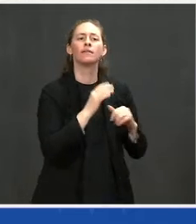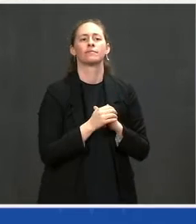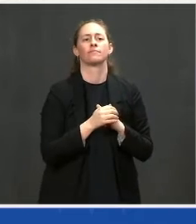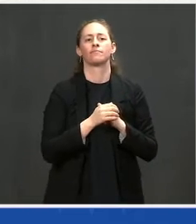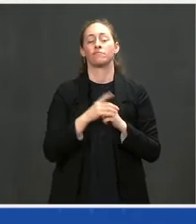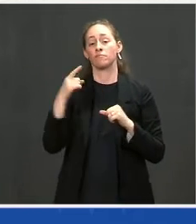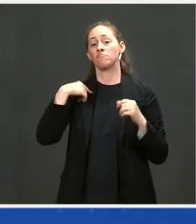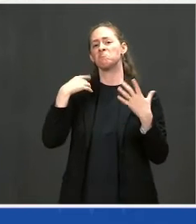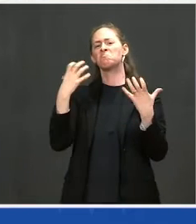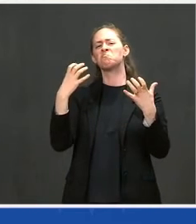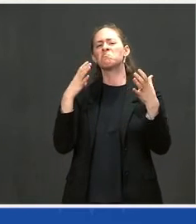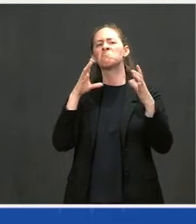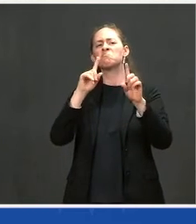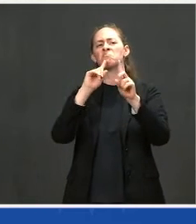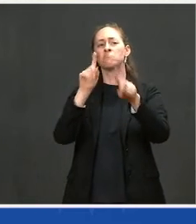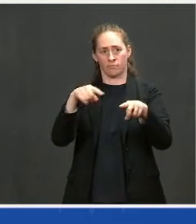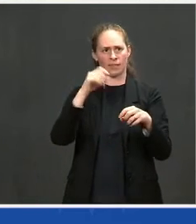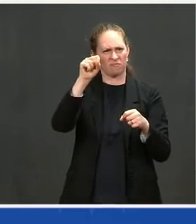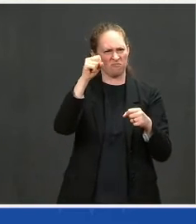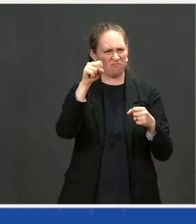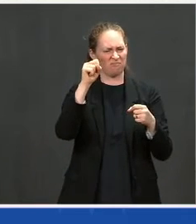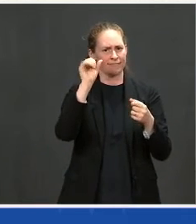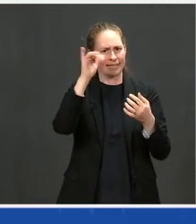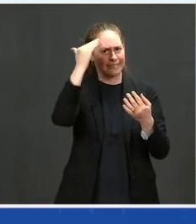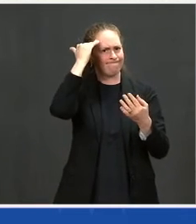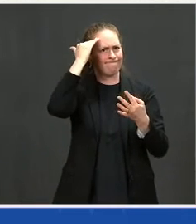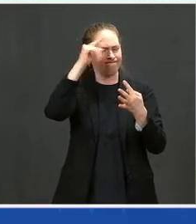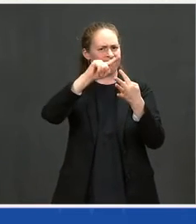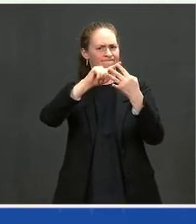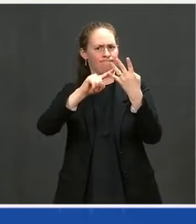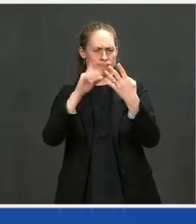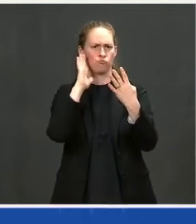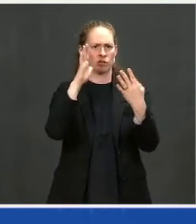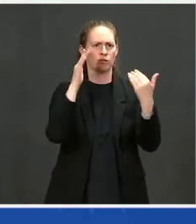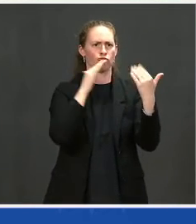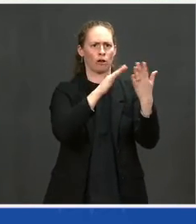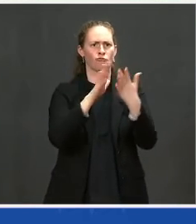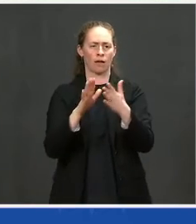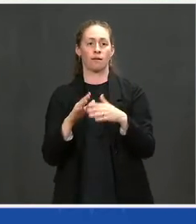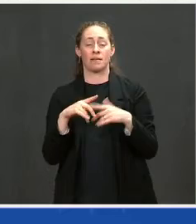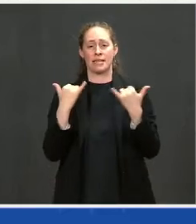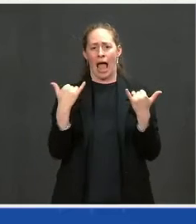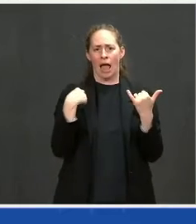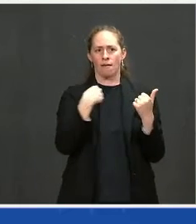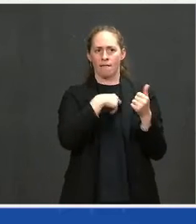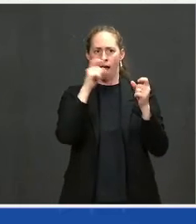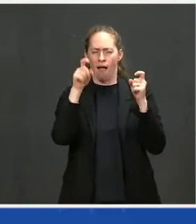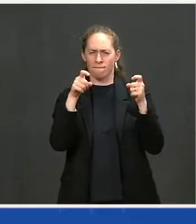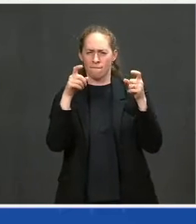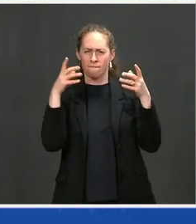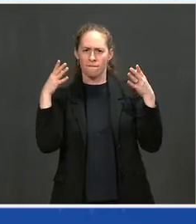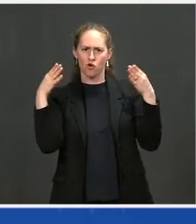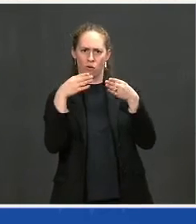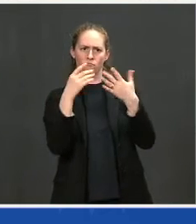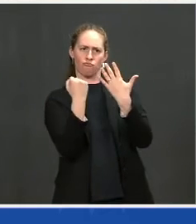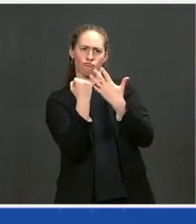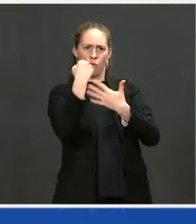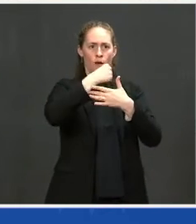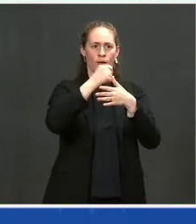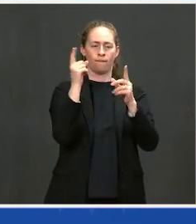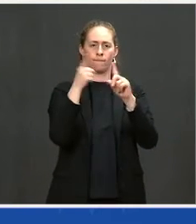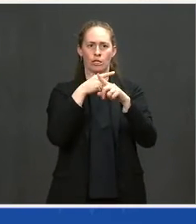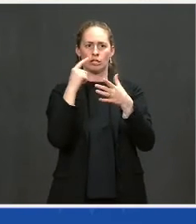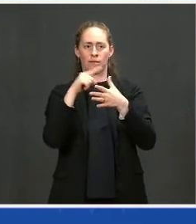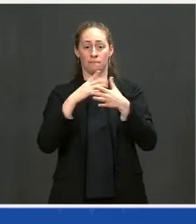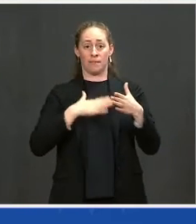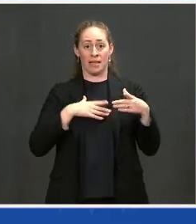the priorities as they come and land on my plate. Let's go to the first question you asked, the first of the second questions you asked, and that